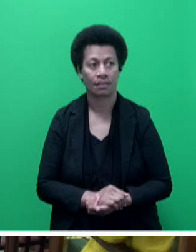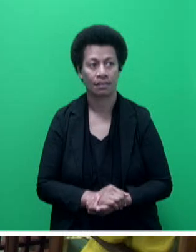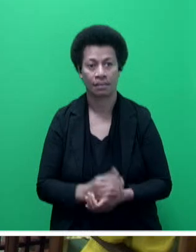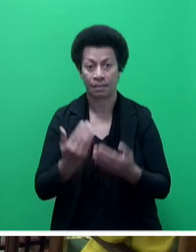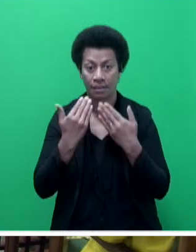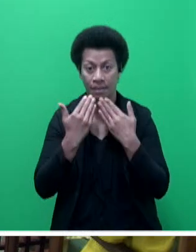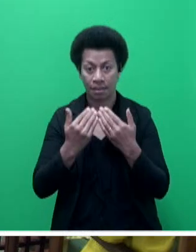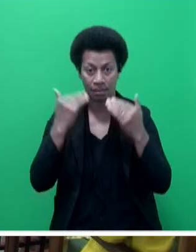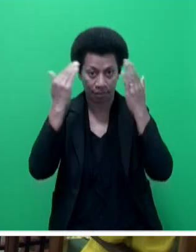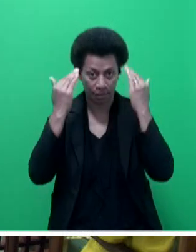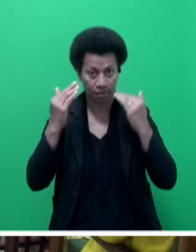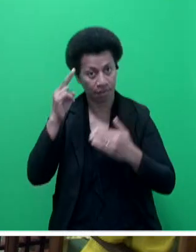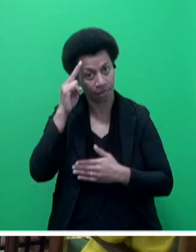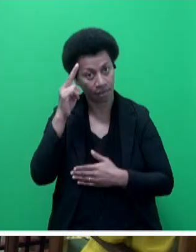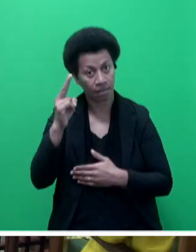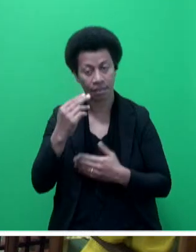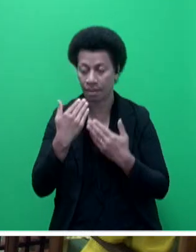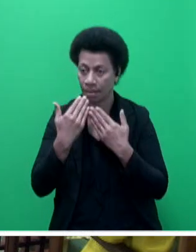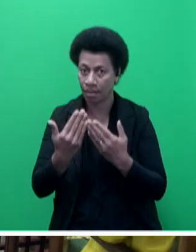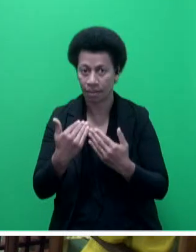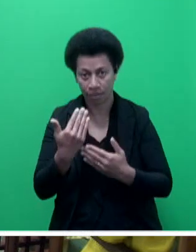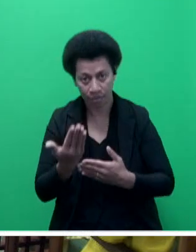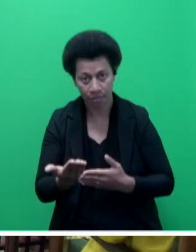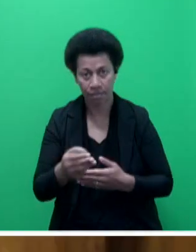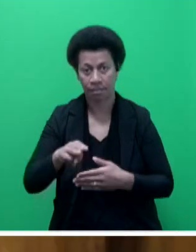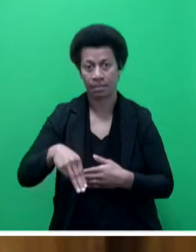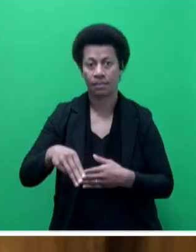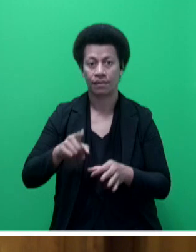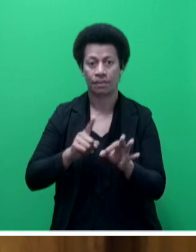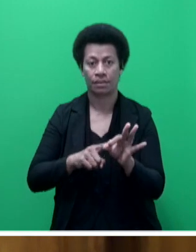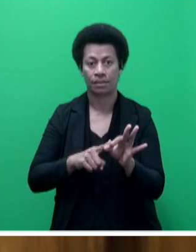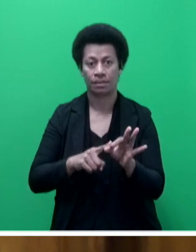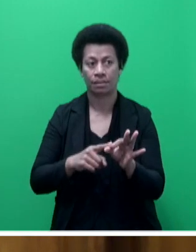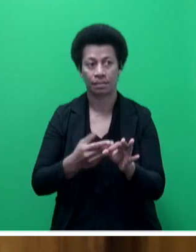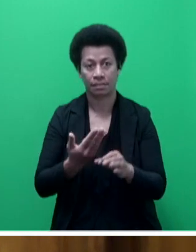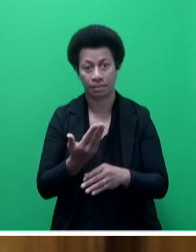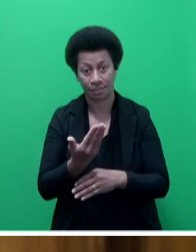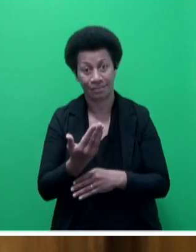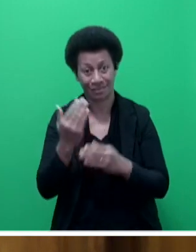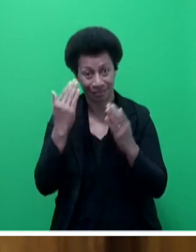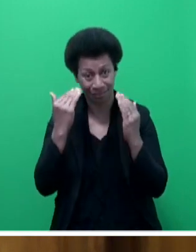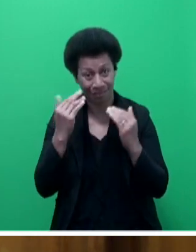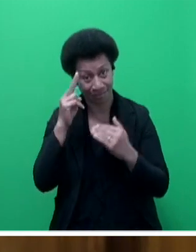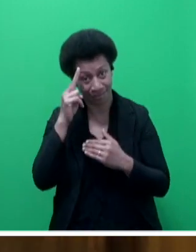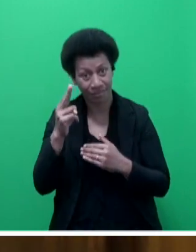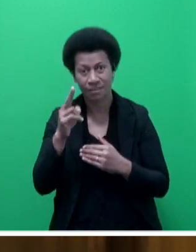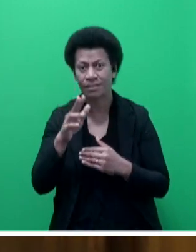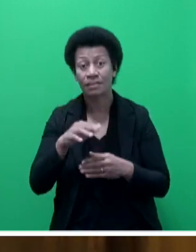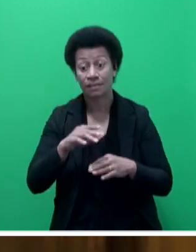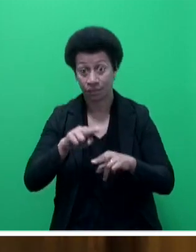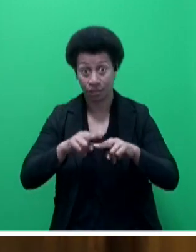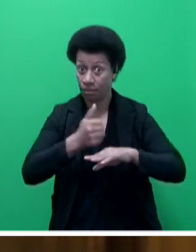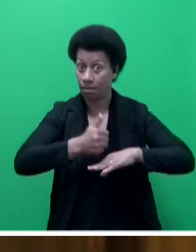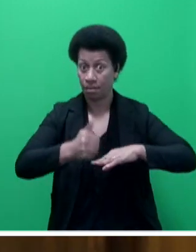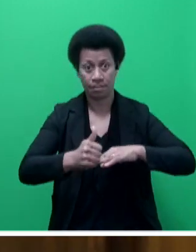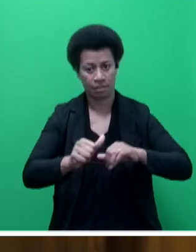Thank you, Mr. Speaker, sir, and I thank the honourable member for the question. Mr. Speaker, sir, the Fijian government is obliged to protect the rights of our children as